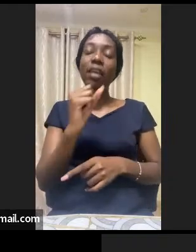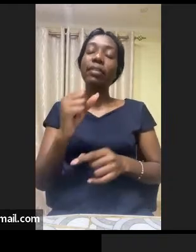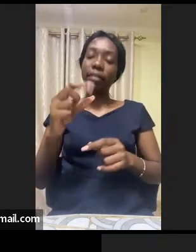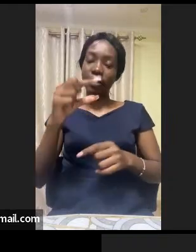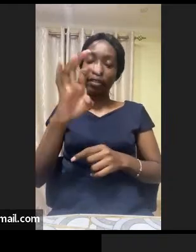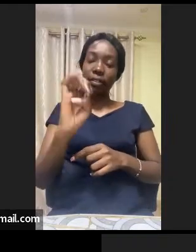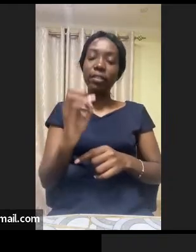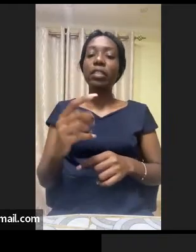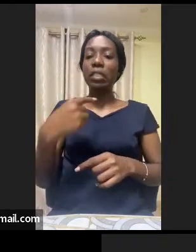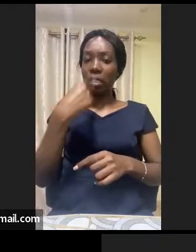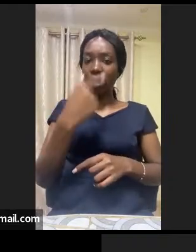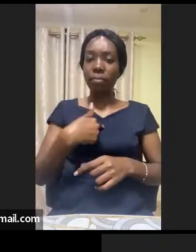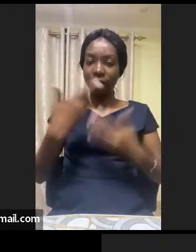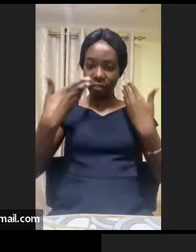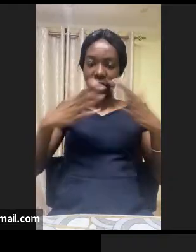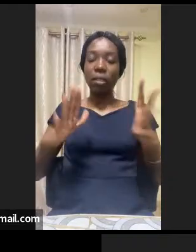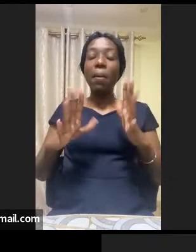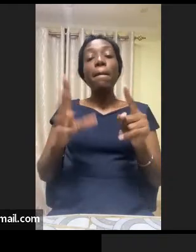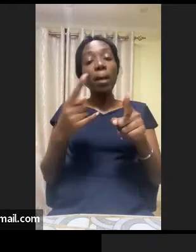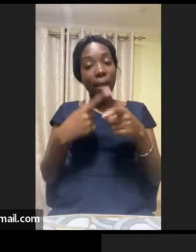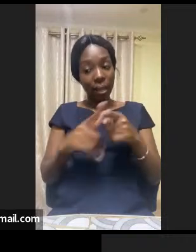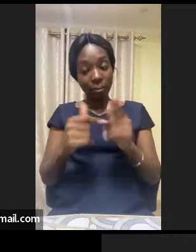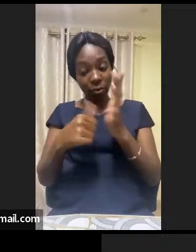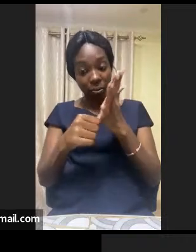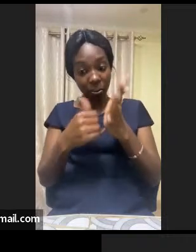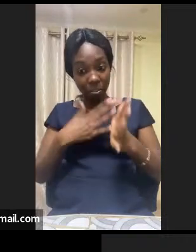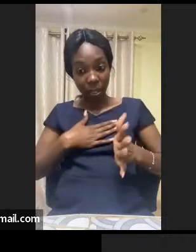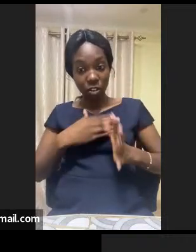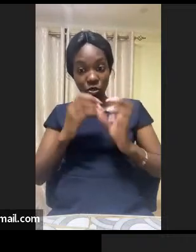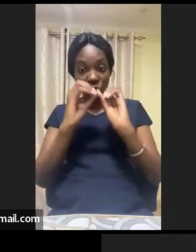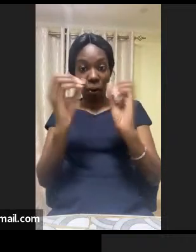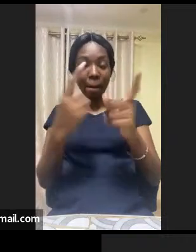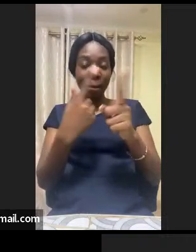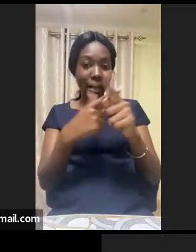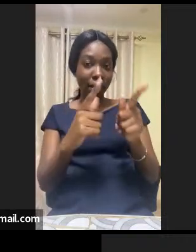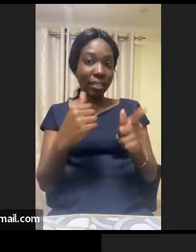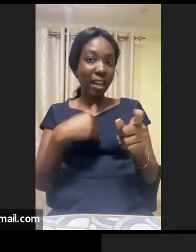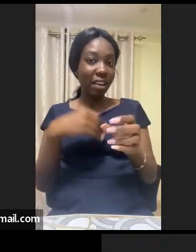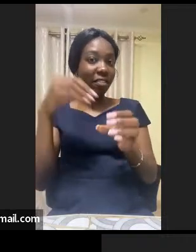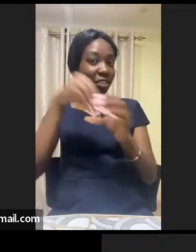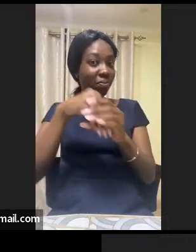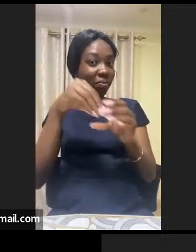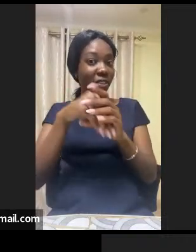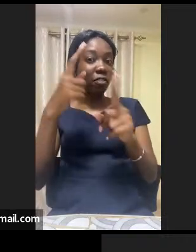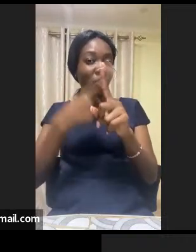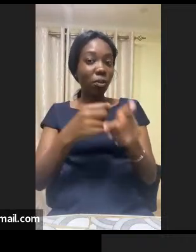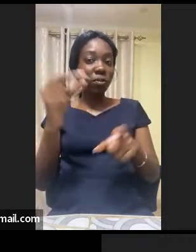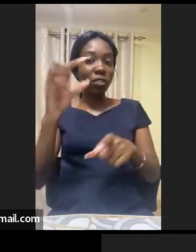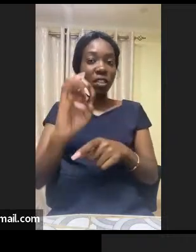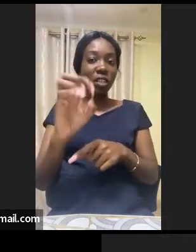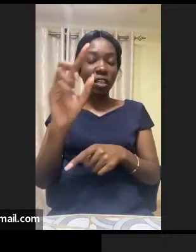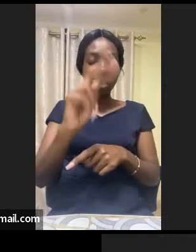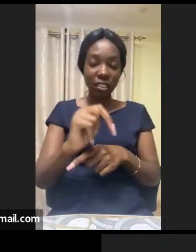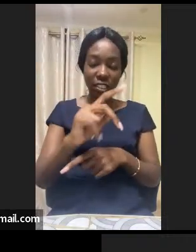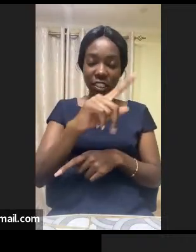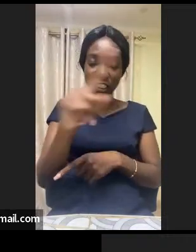problem. But also inclusivity from Gen Zs to millennials,